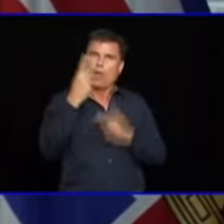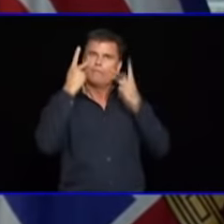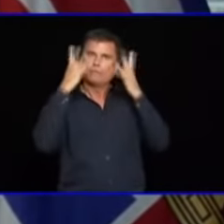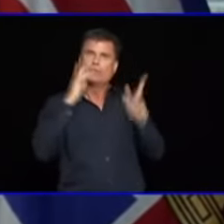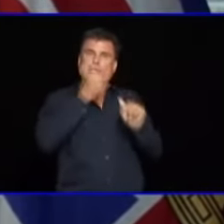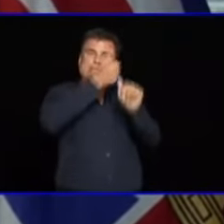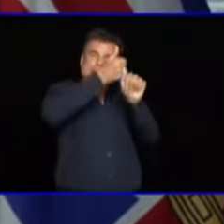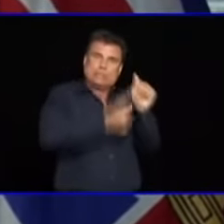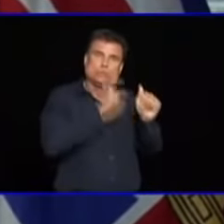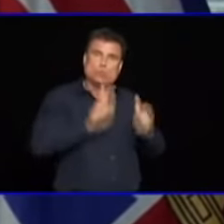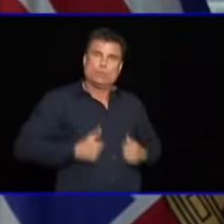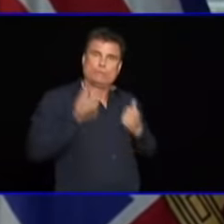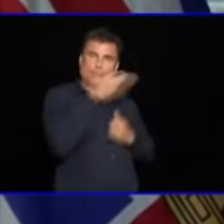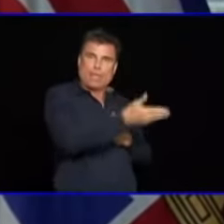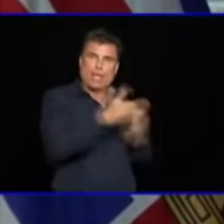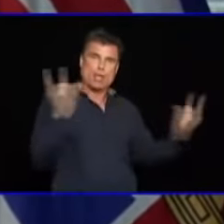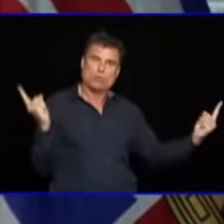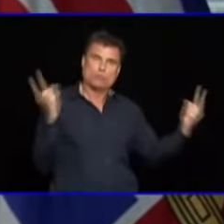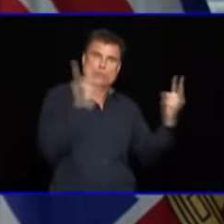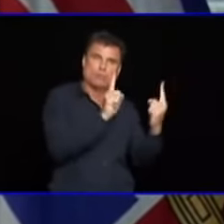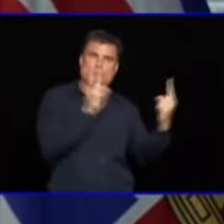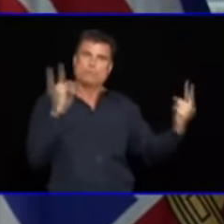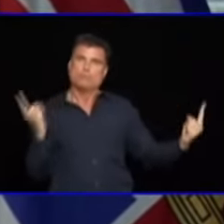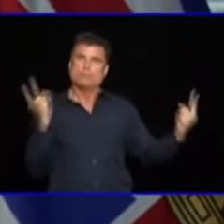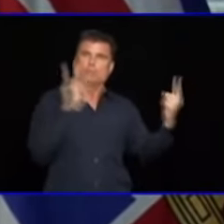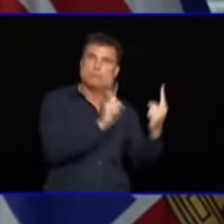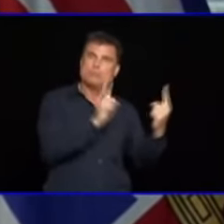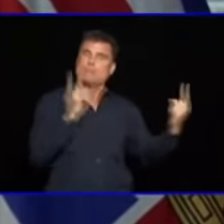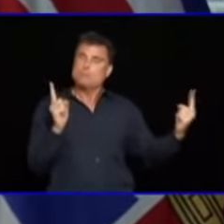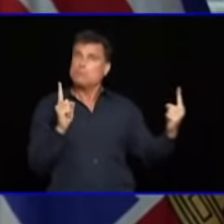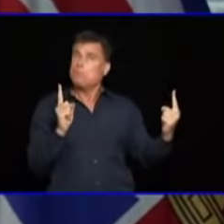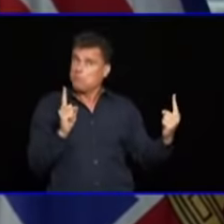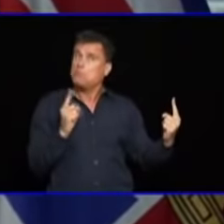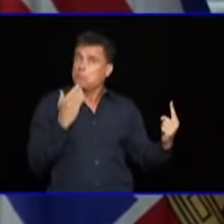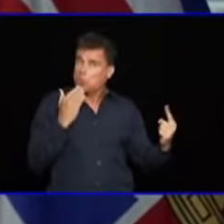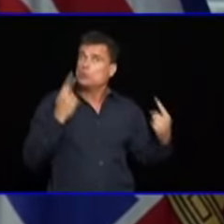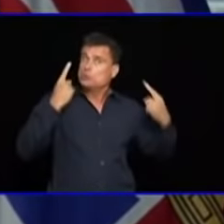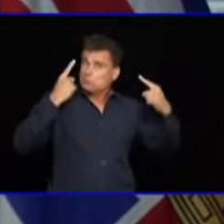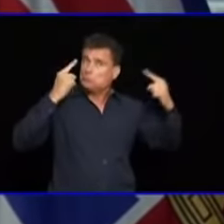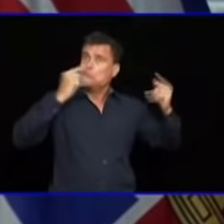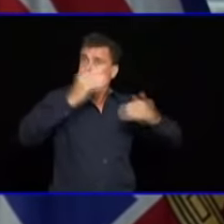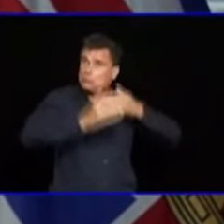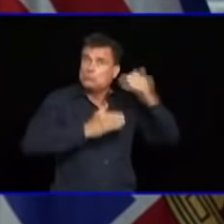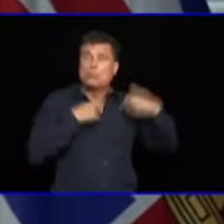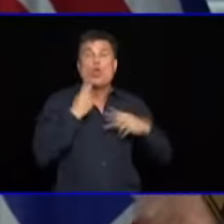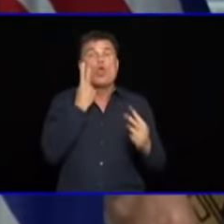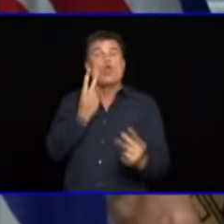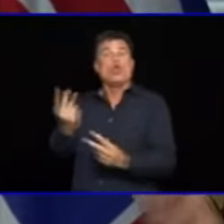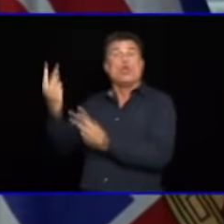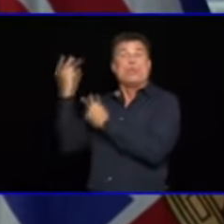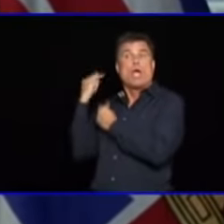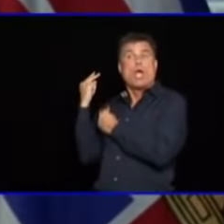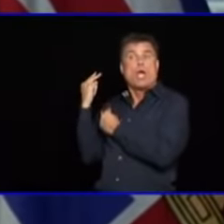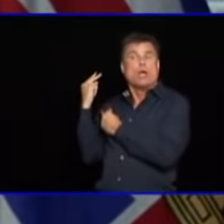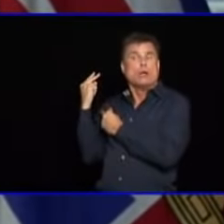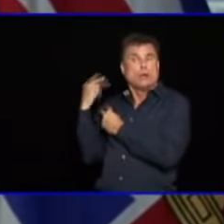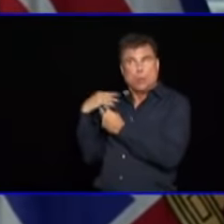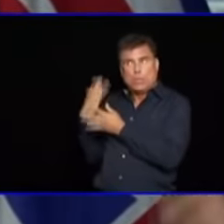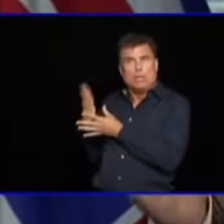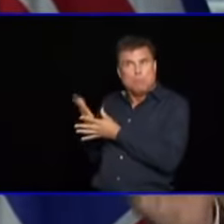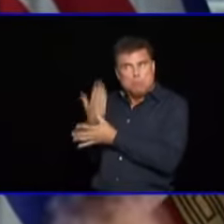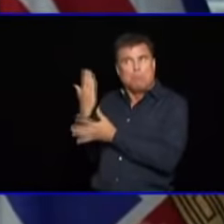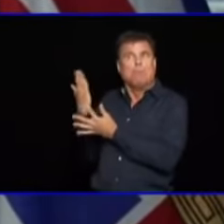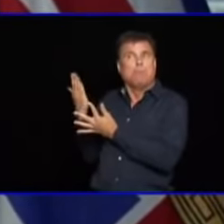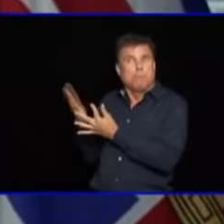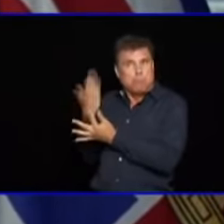allow many people to get back to work. These are real achievements that aren't, again, our achievements. They're the achievements of a